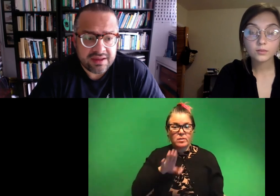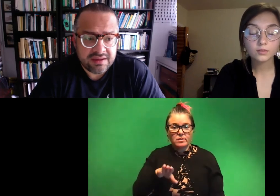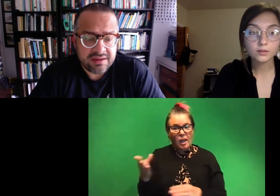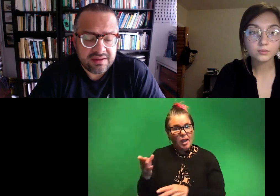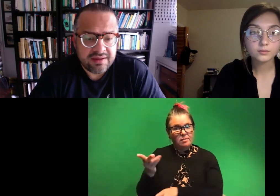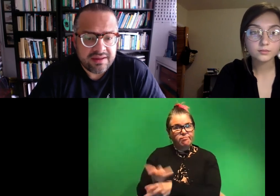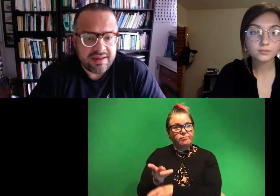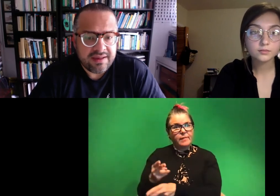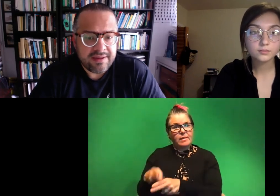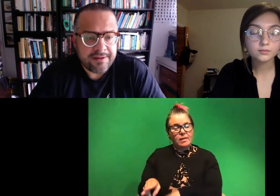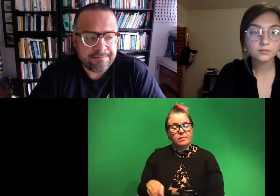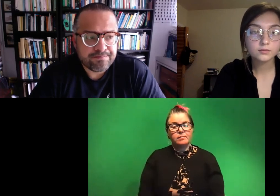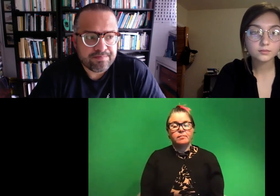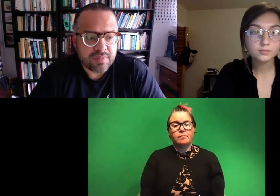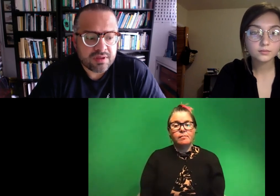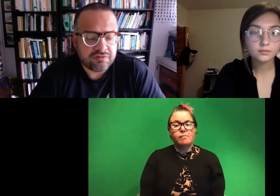egg